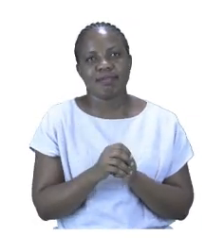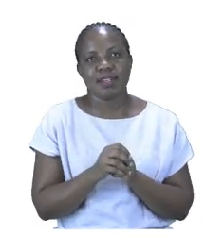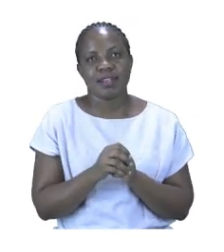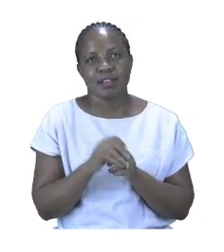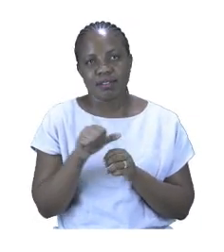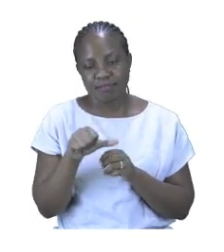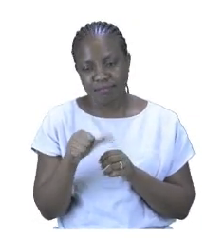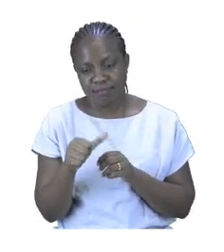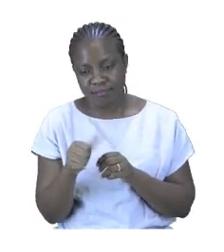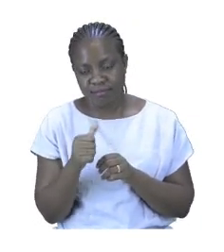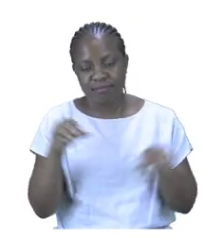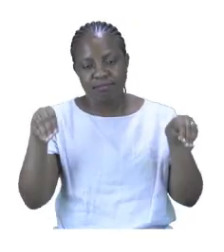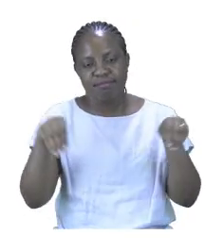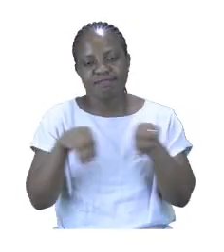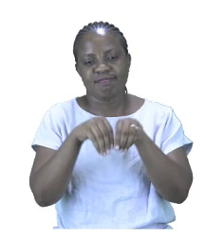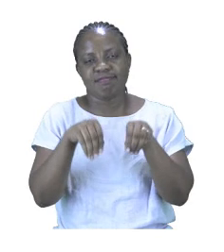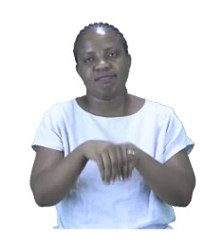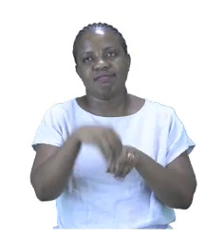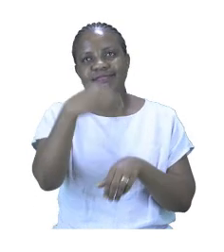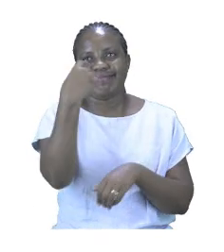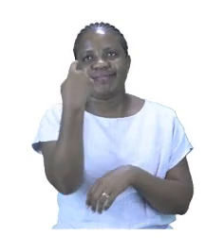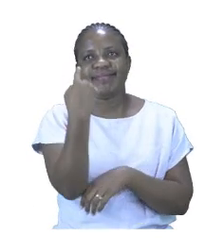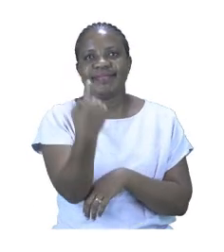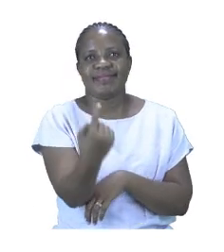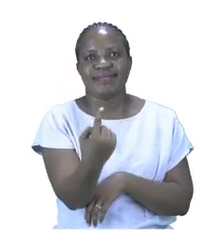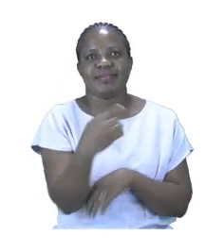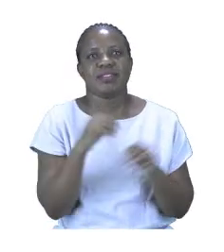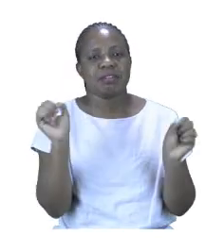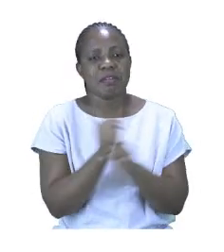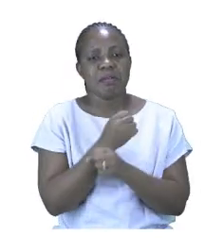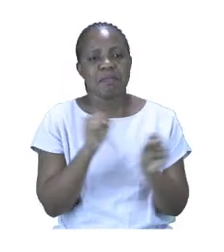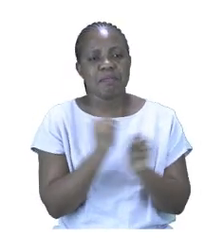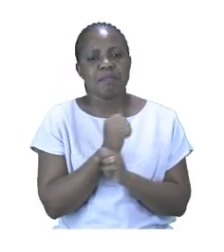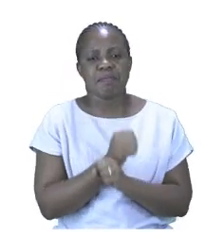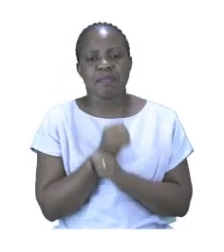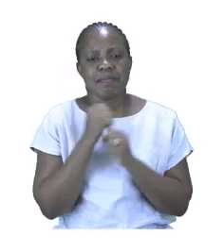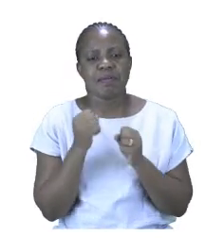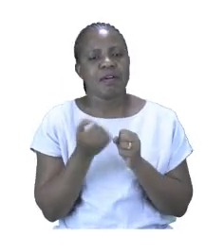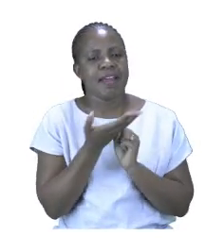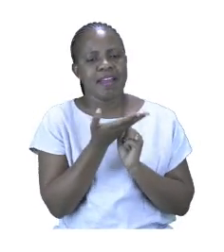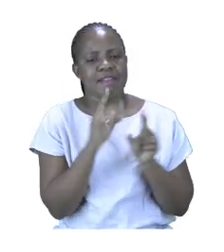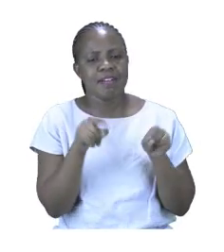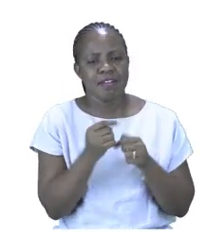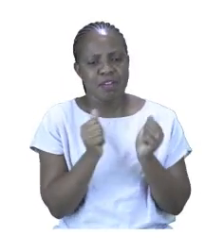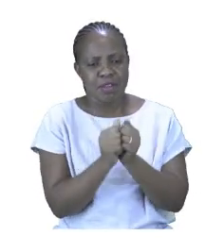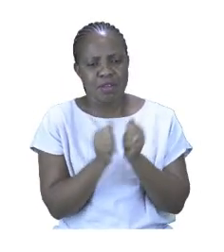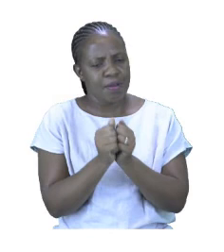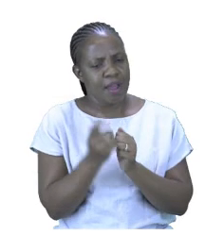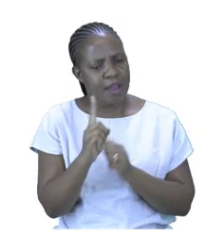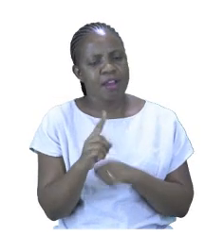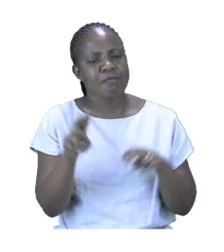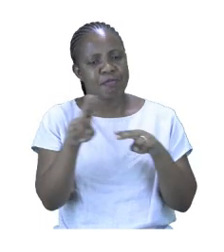by yourselves. Yes, we cannot do everything together. You need to use your